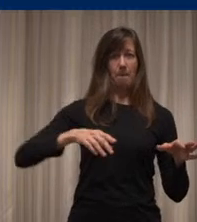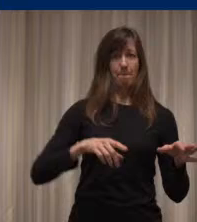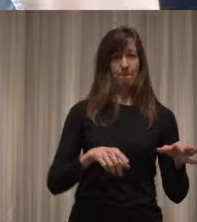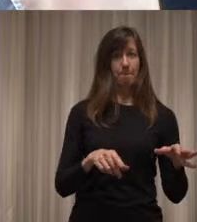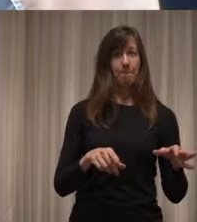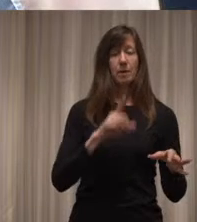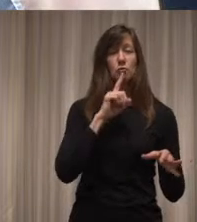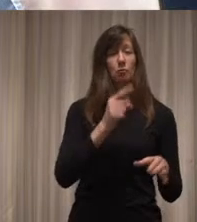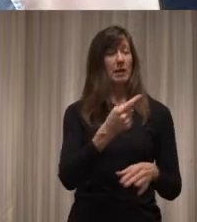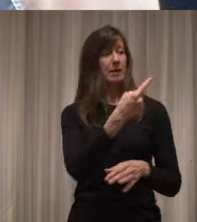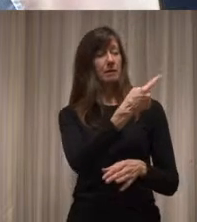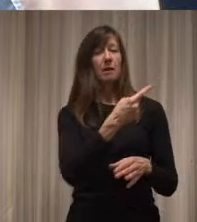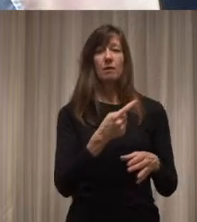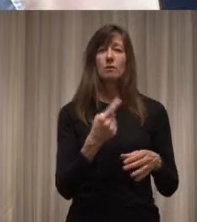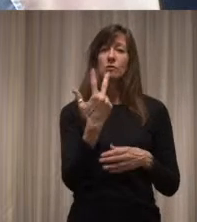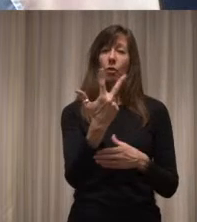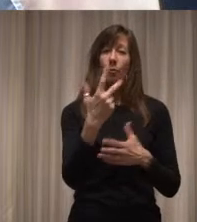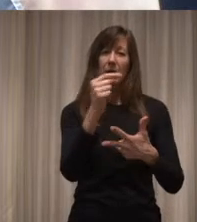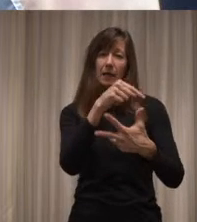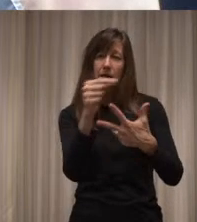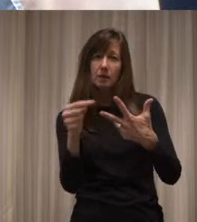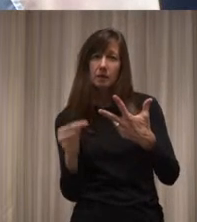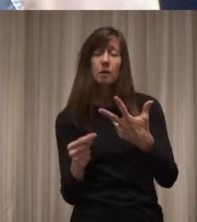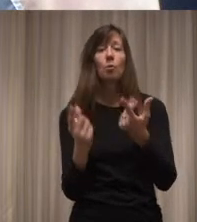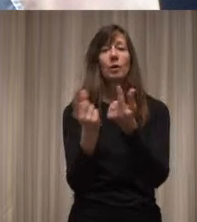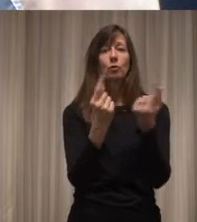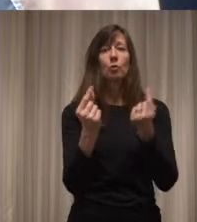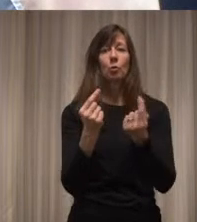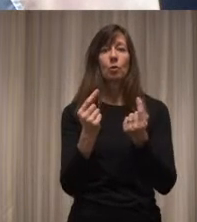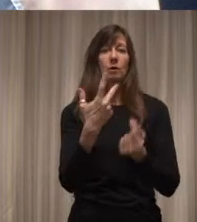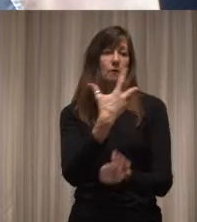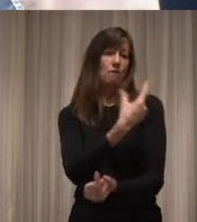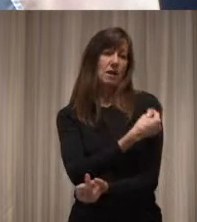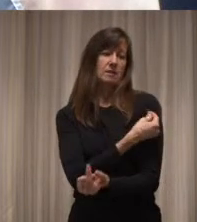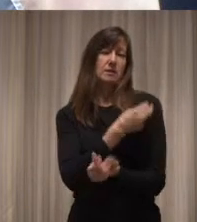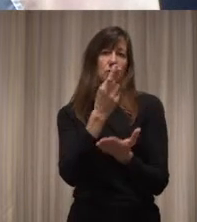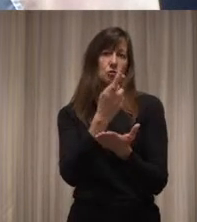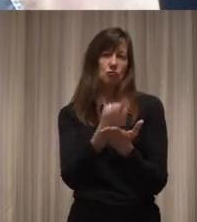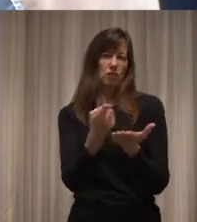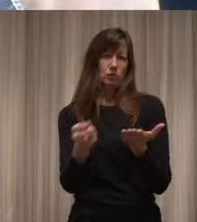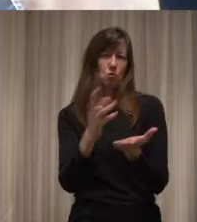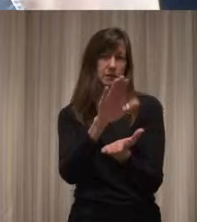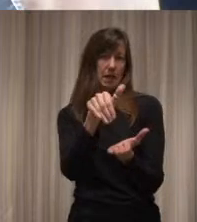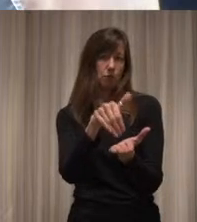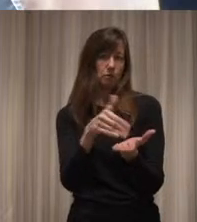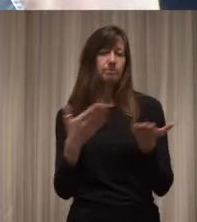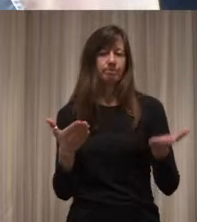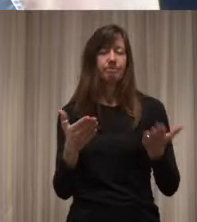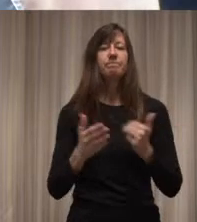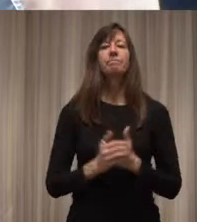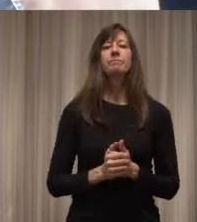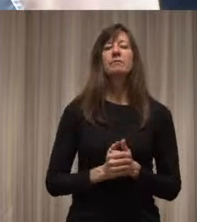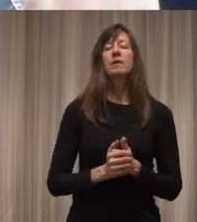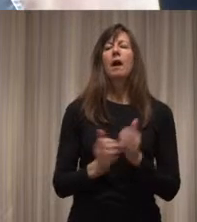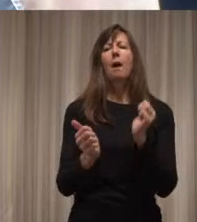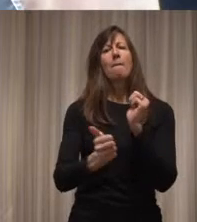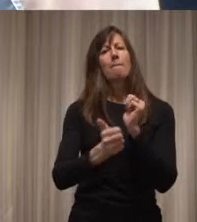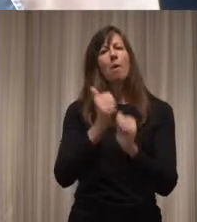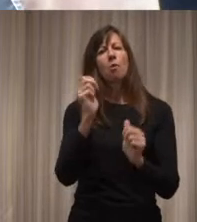that you can do on the Vaccination Resource Center. Number one, and probably of most interest to most